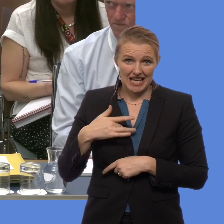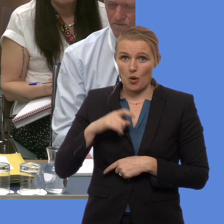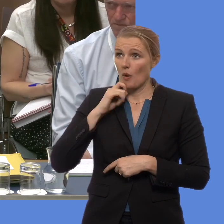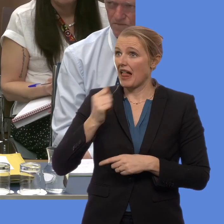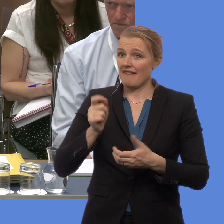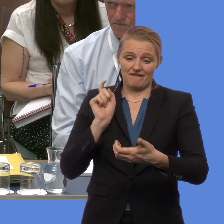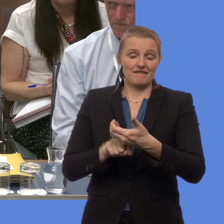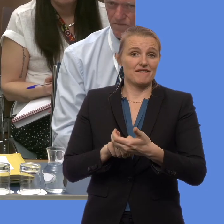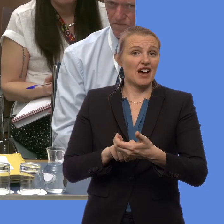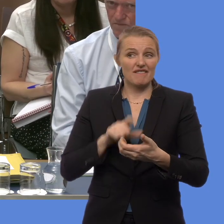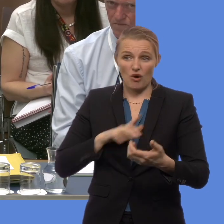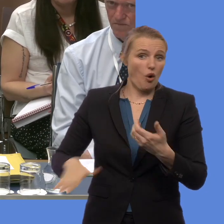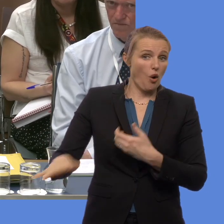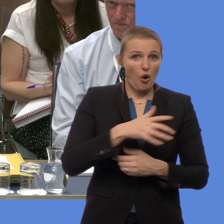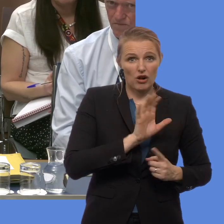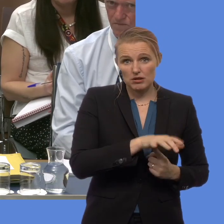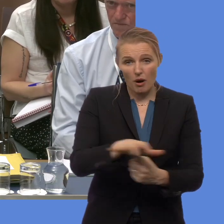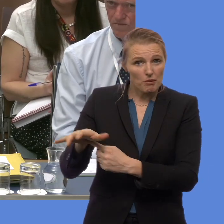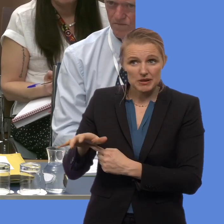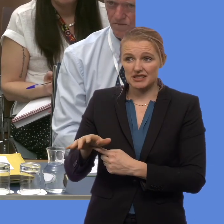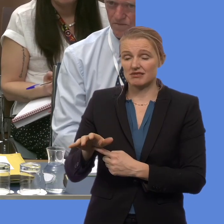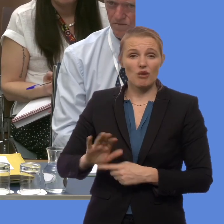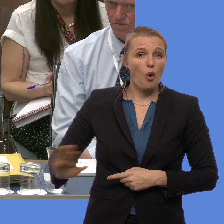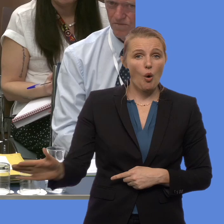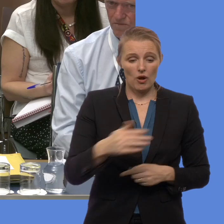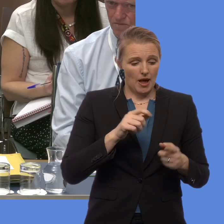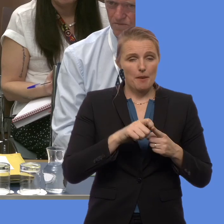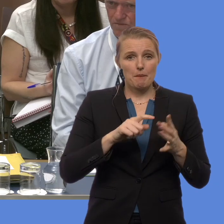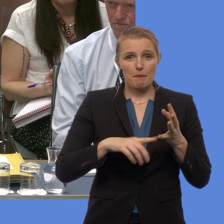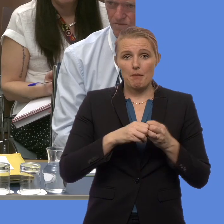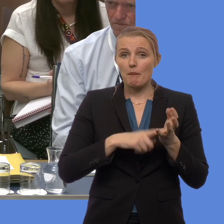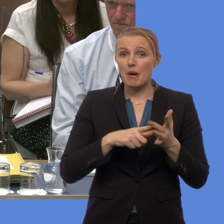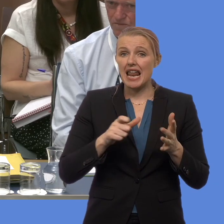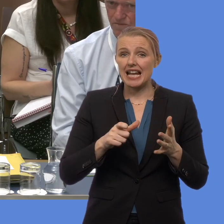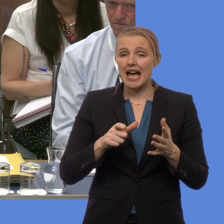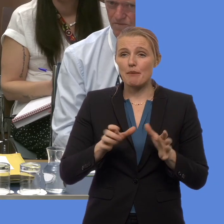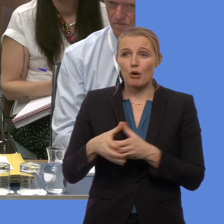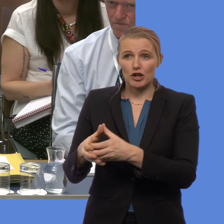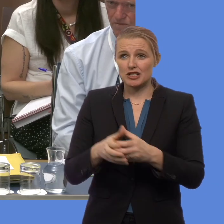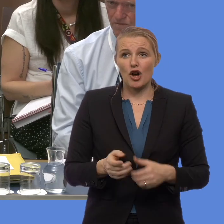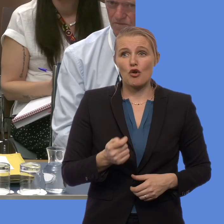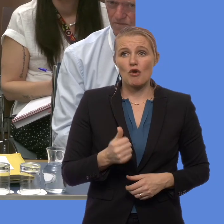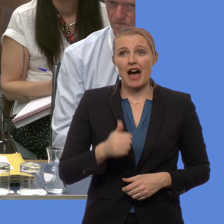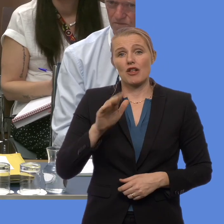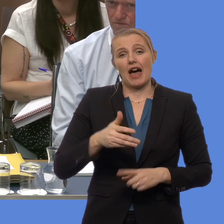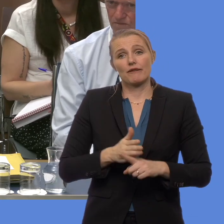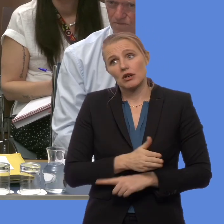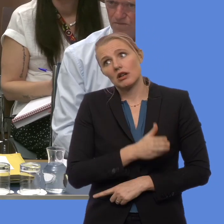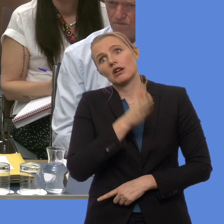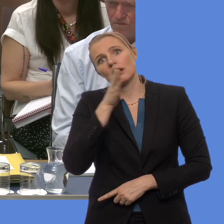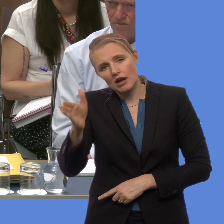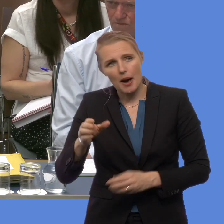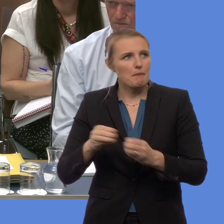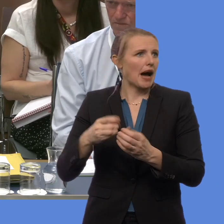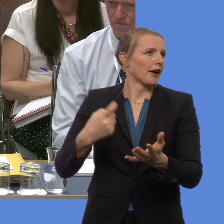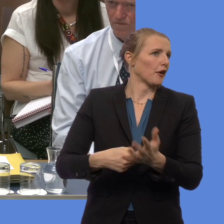sheer numbers and the volumes. Having that available, not needing to go to the Bangor JBO or the Enniskillen JBO or whatever it is, being